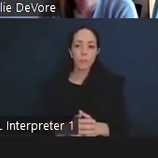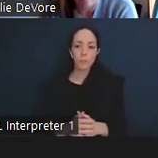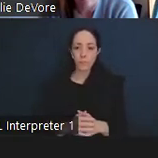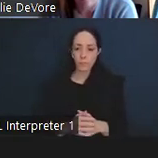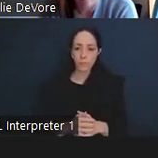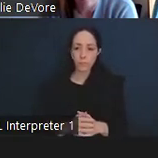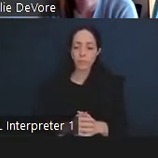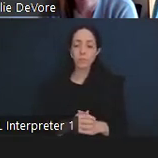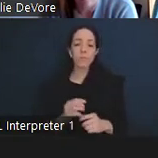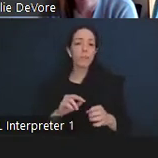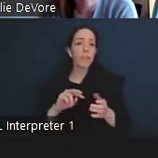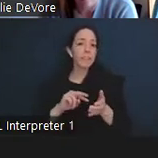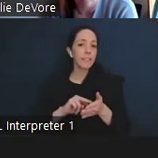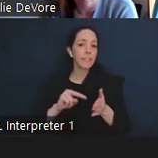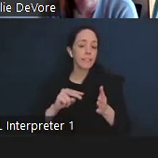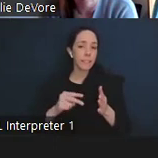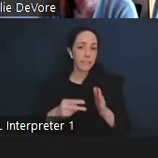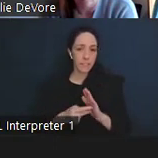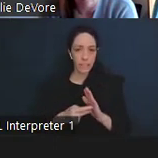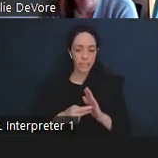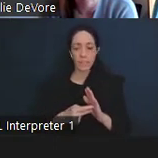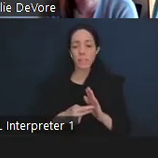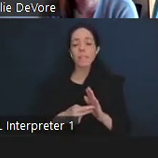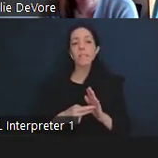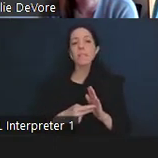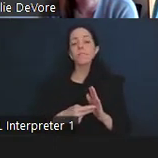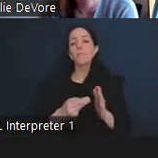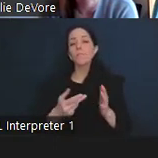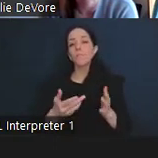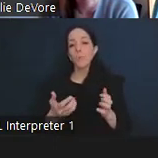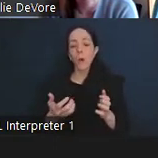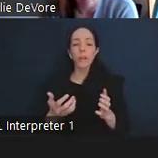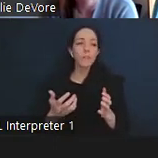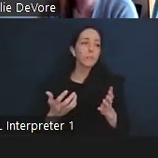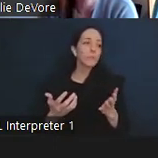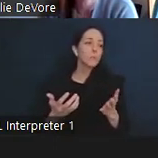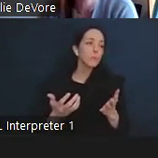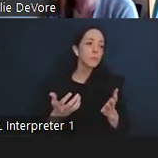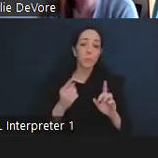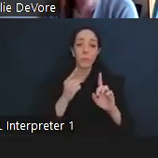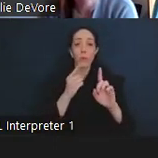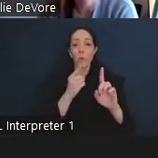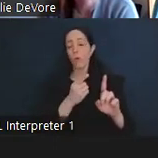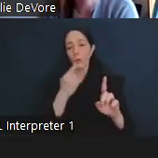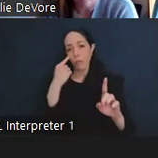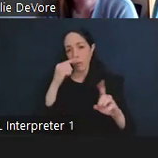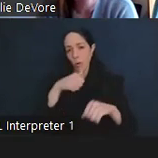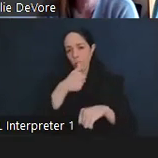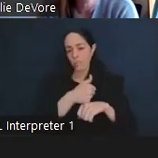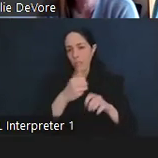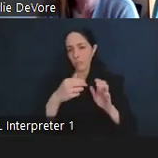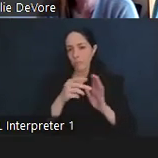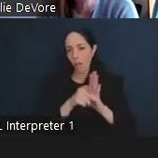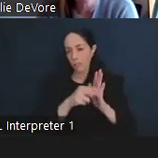intent was to allow for people to do the work while